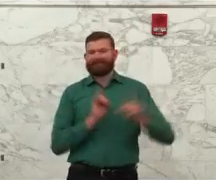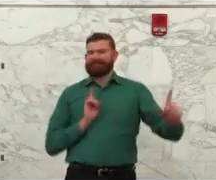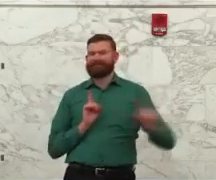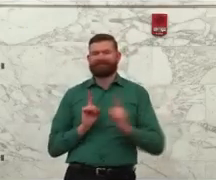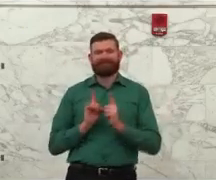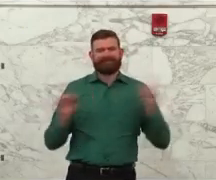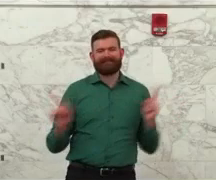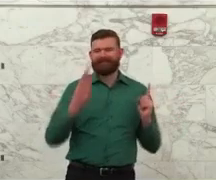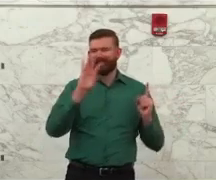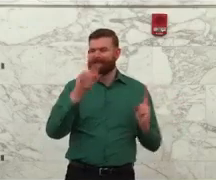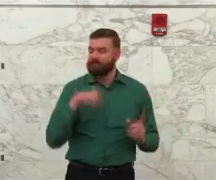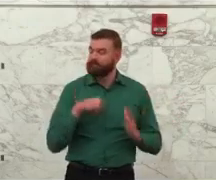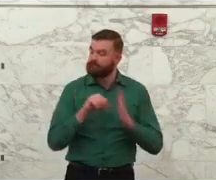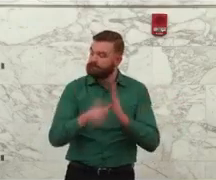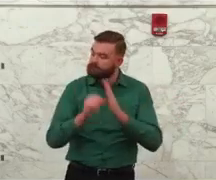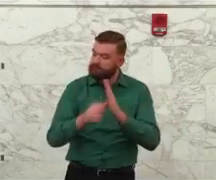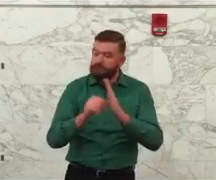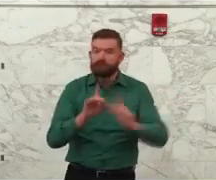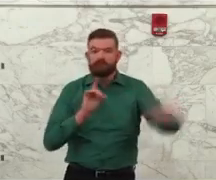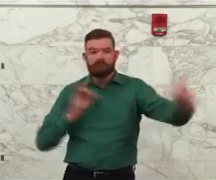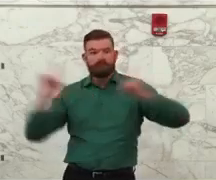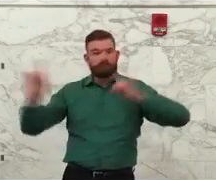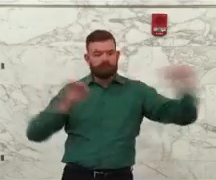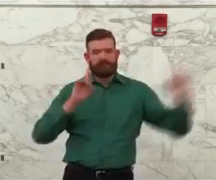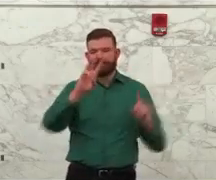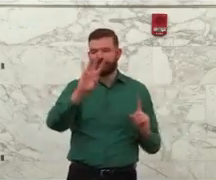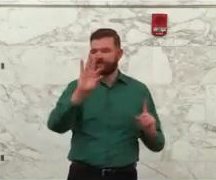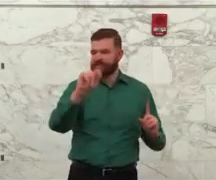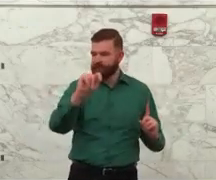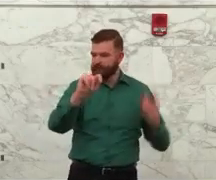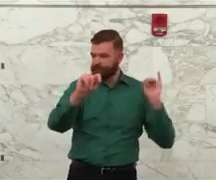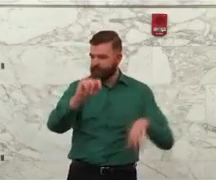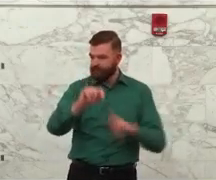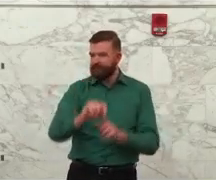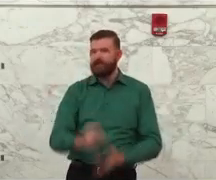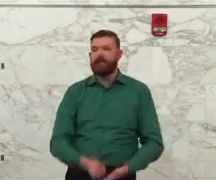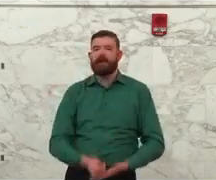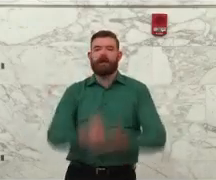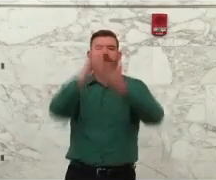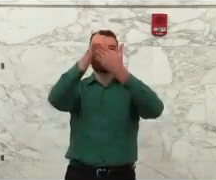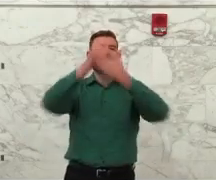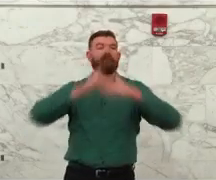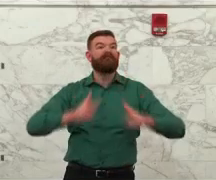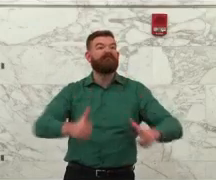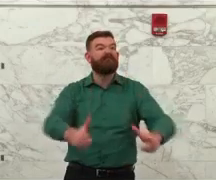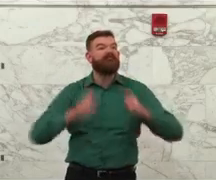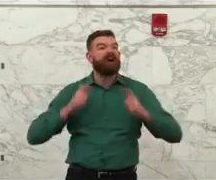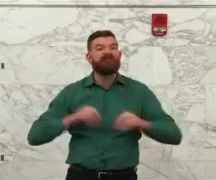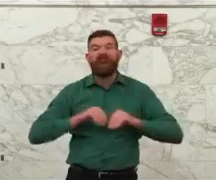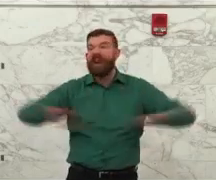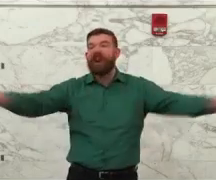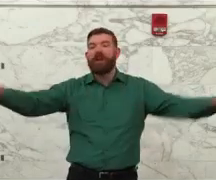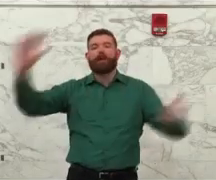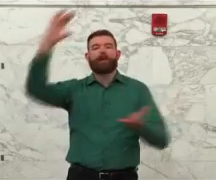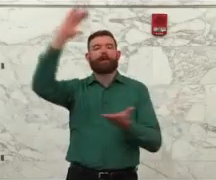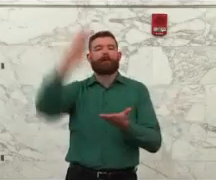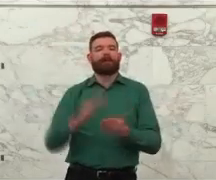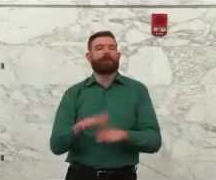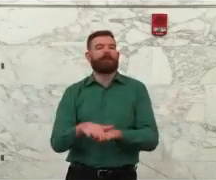saying clearly, we've done containment, mitigation, you should go to suppression. And we're starting